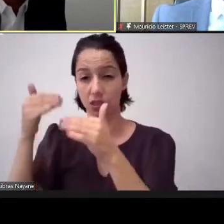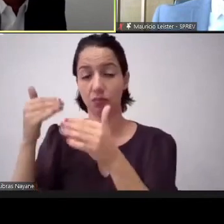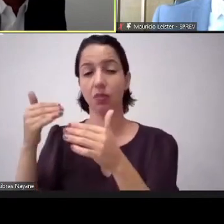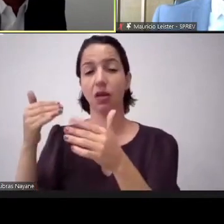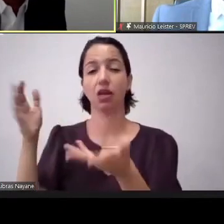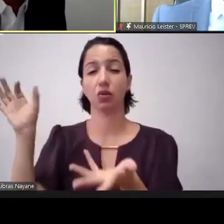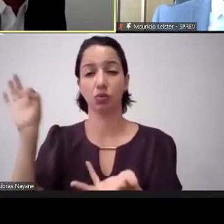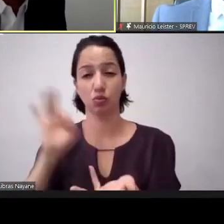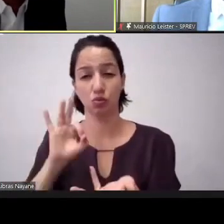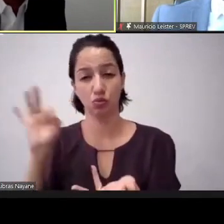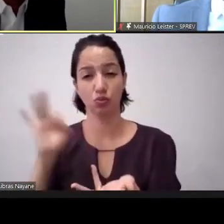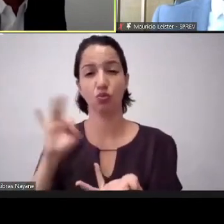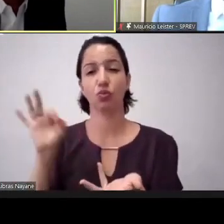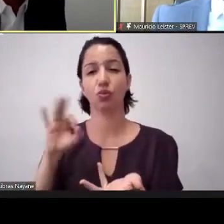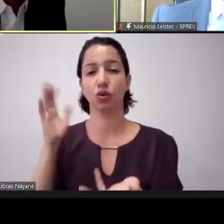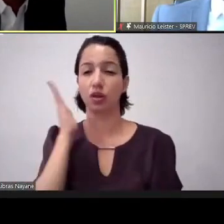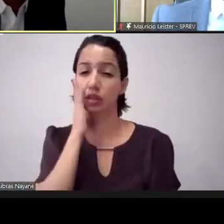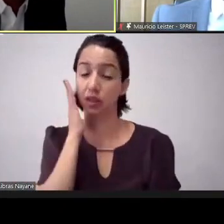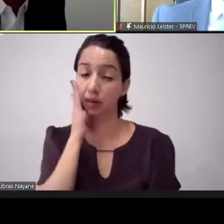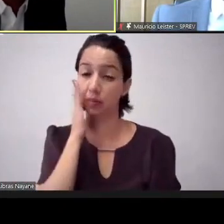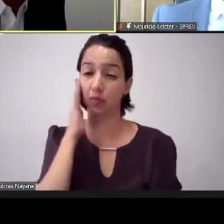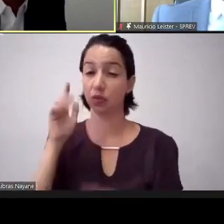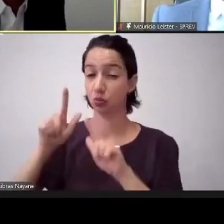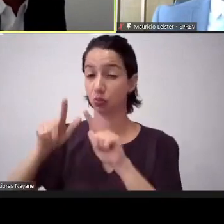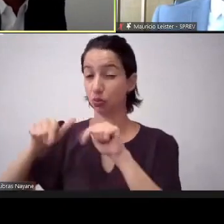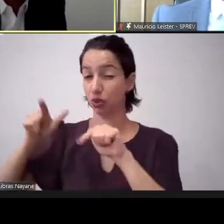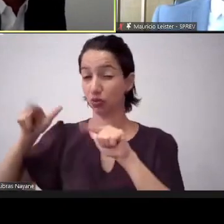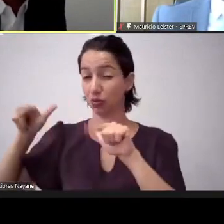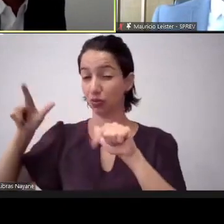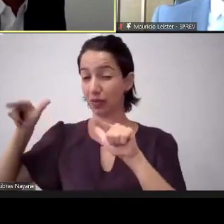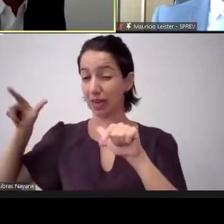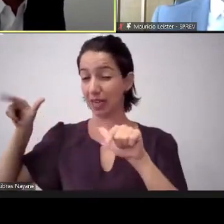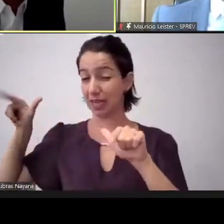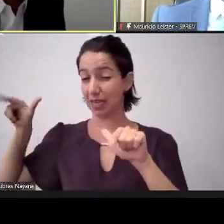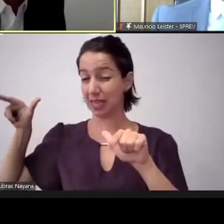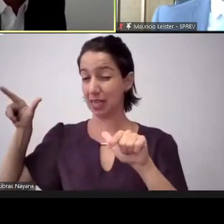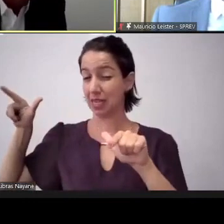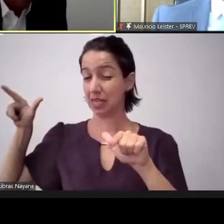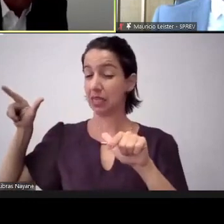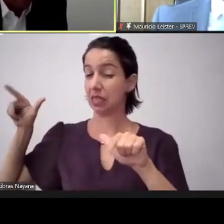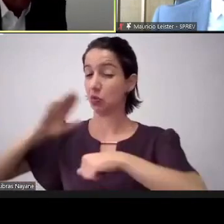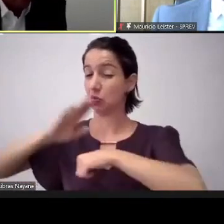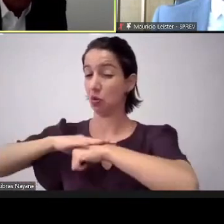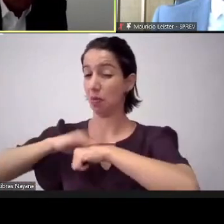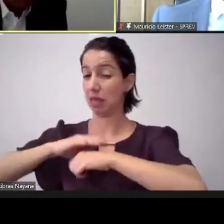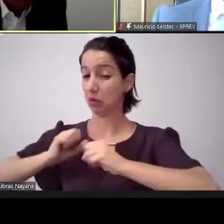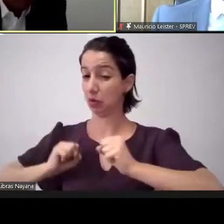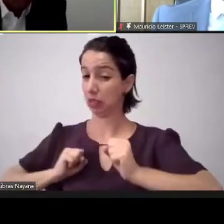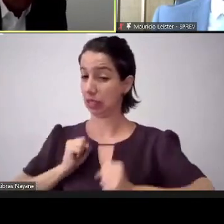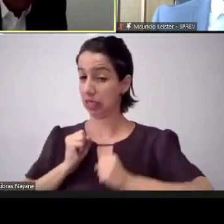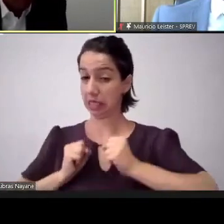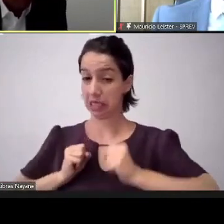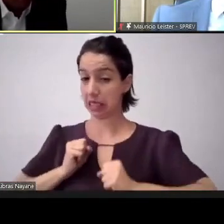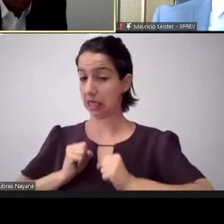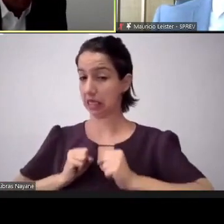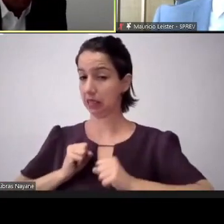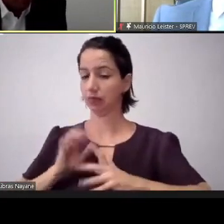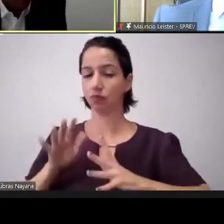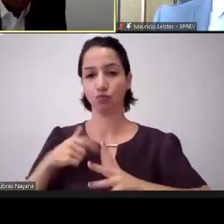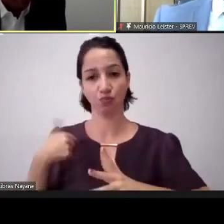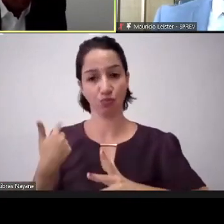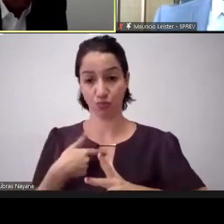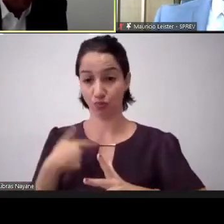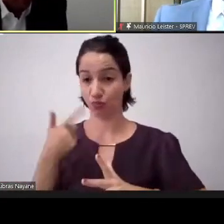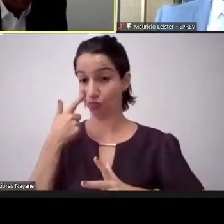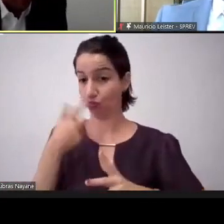challenges that we face. I think that the rates, they vary a lot.